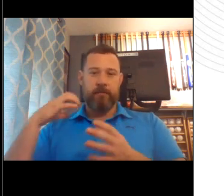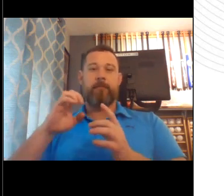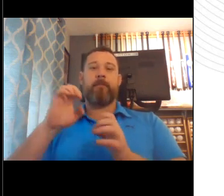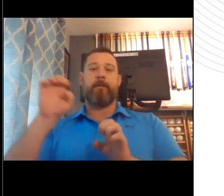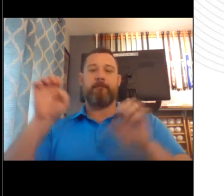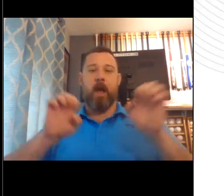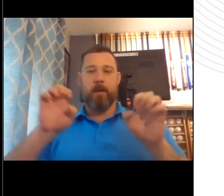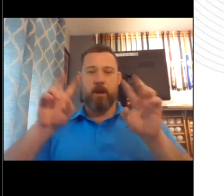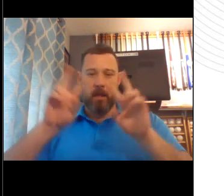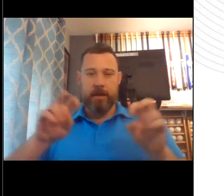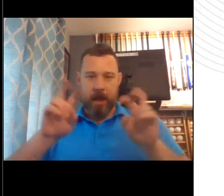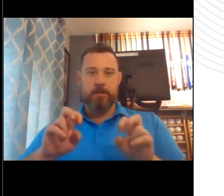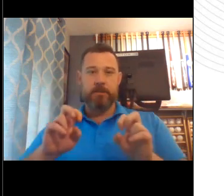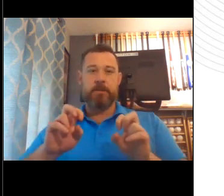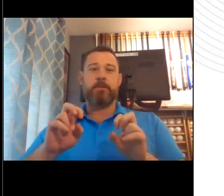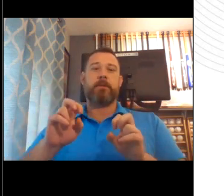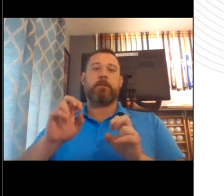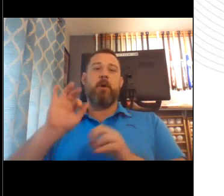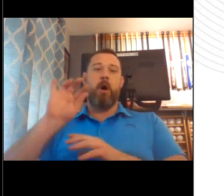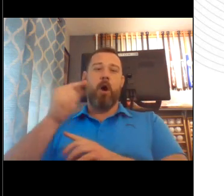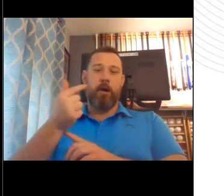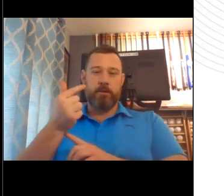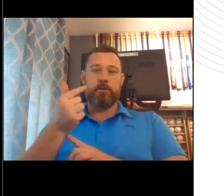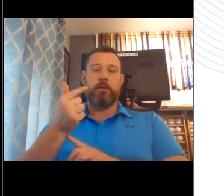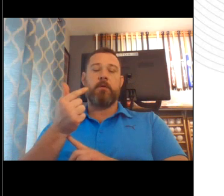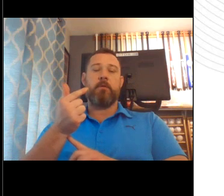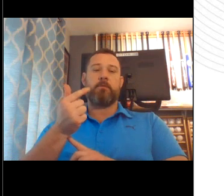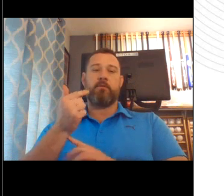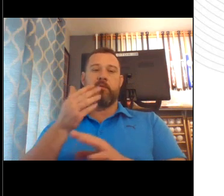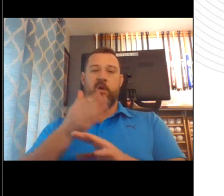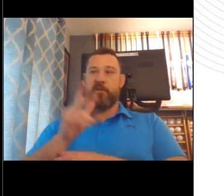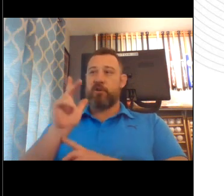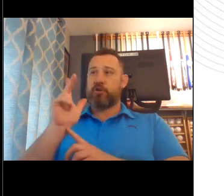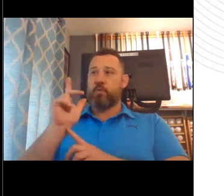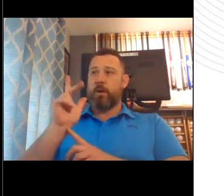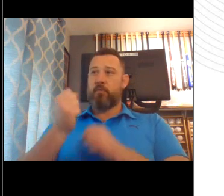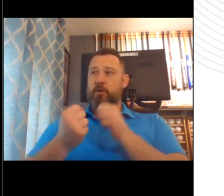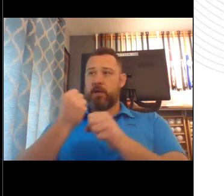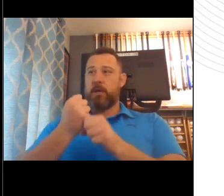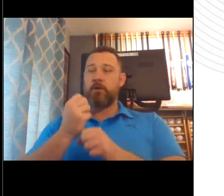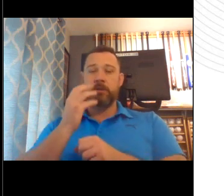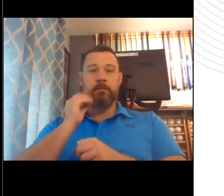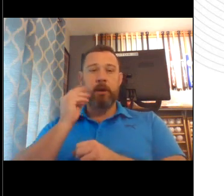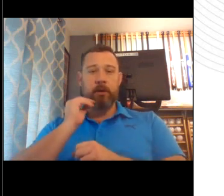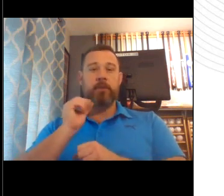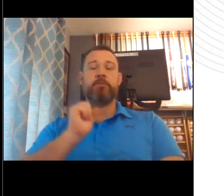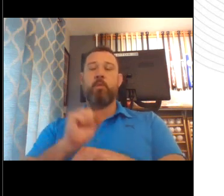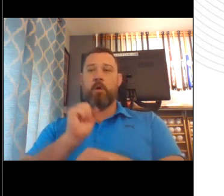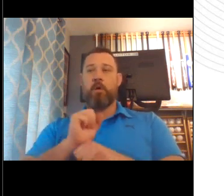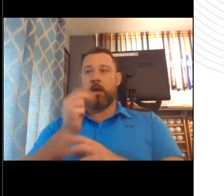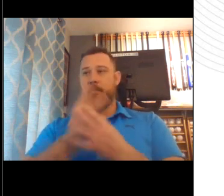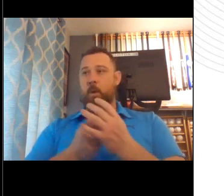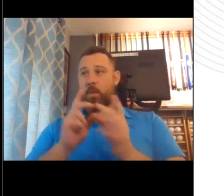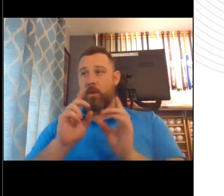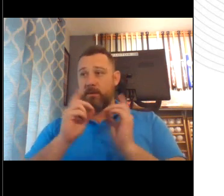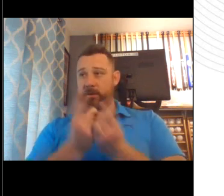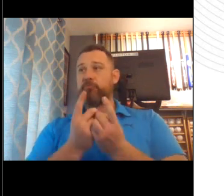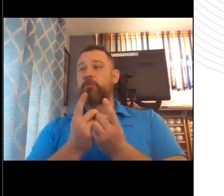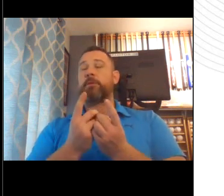Analysis in mid-August. He has a little over 23 years of experience working both in districts